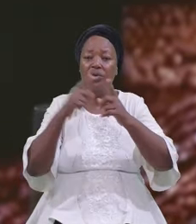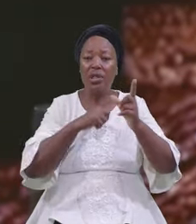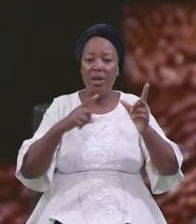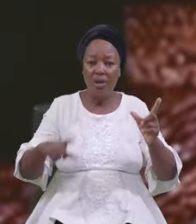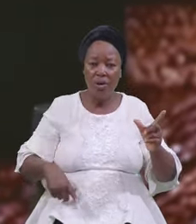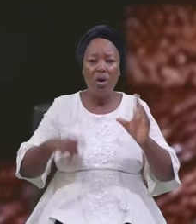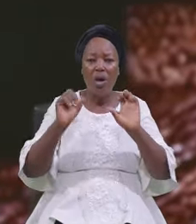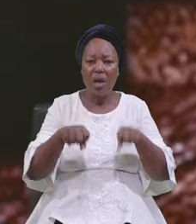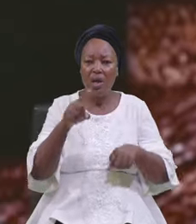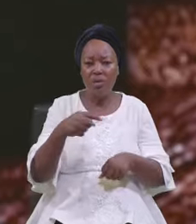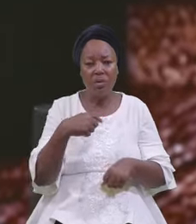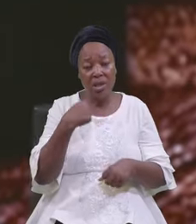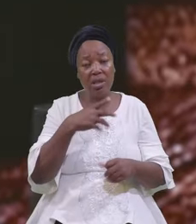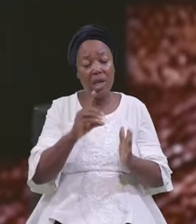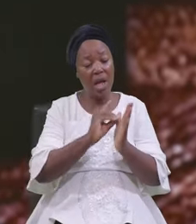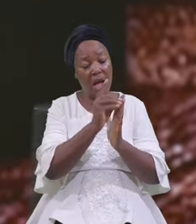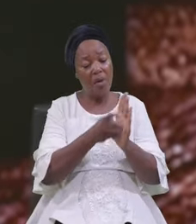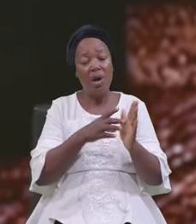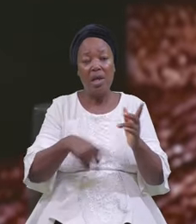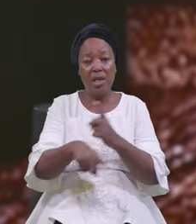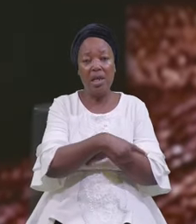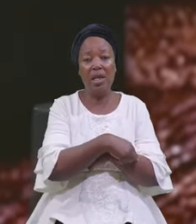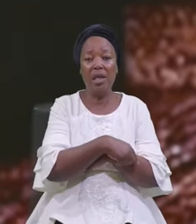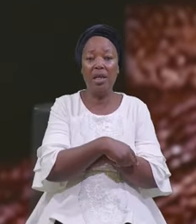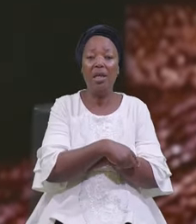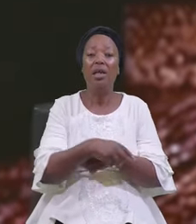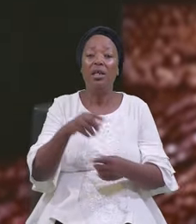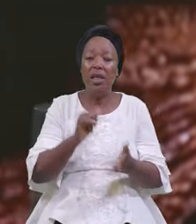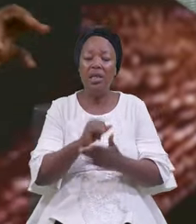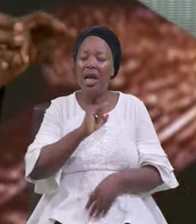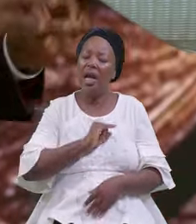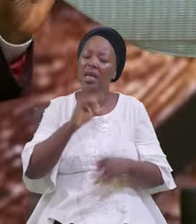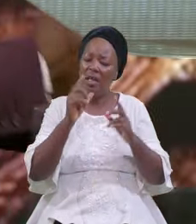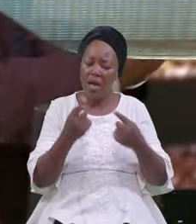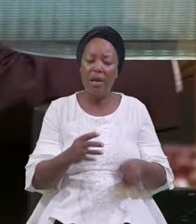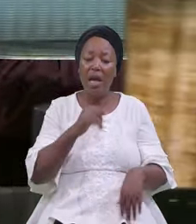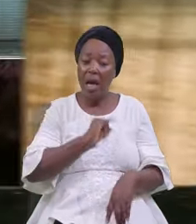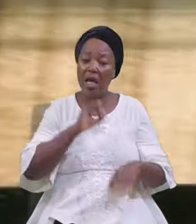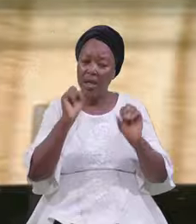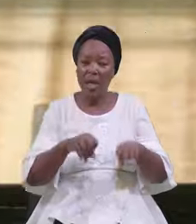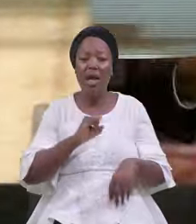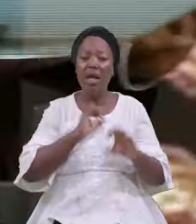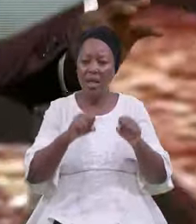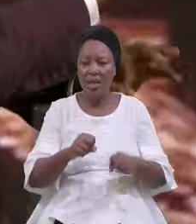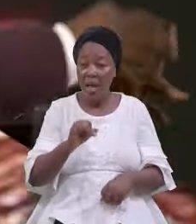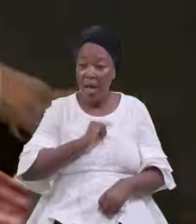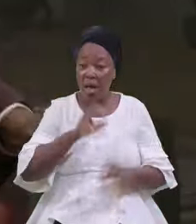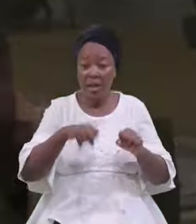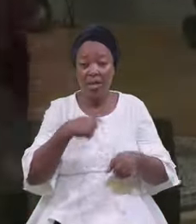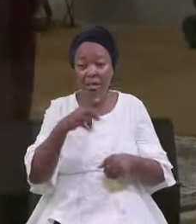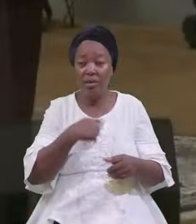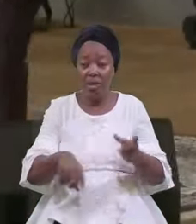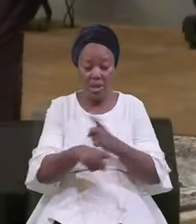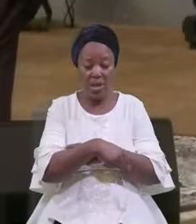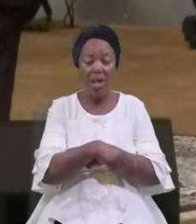Can you tell the hour? Can you tell the day? I can. I can tell you the day and the time. And I